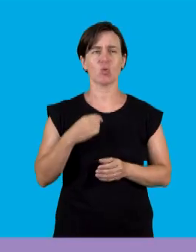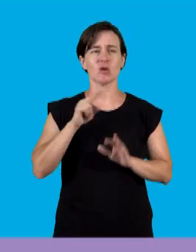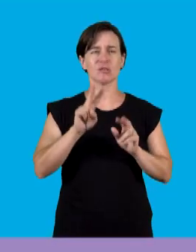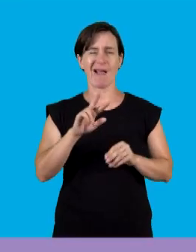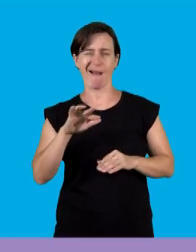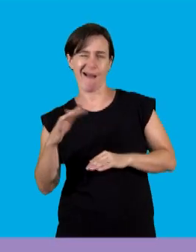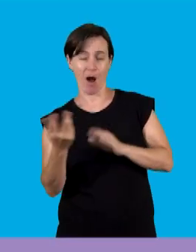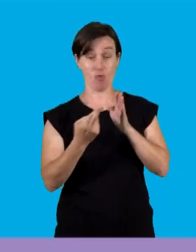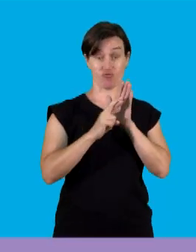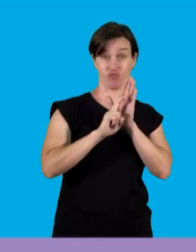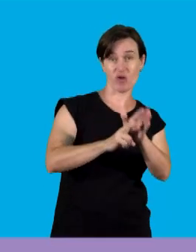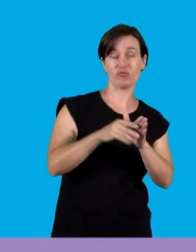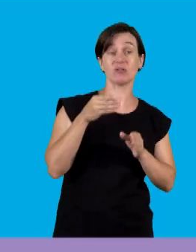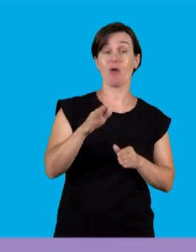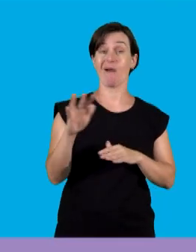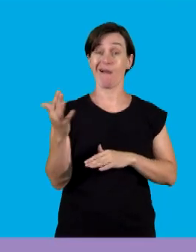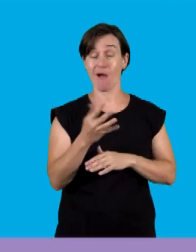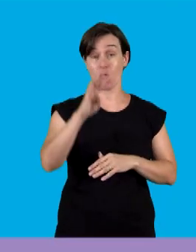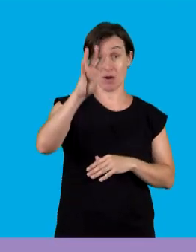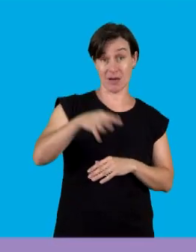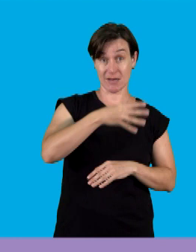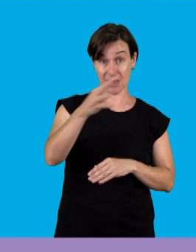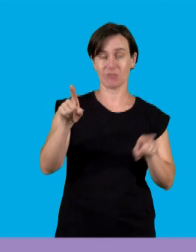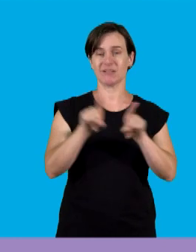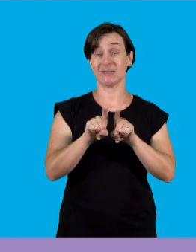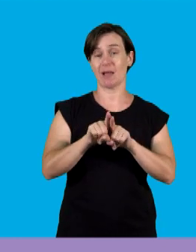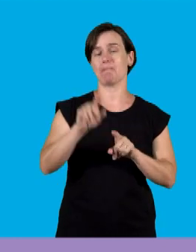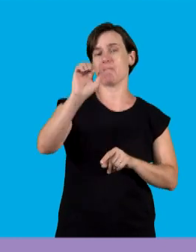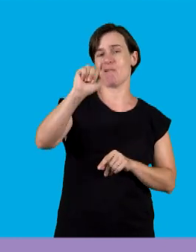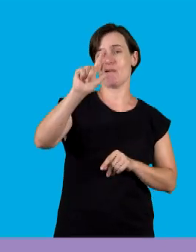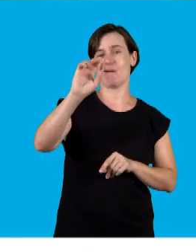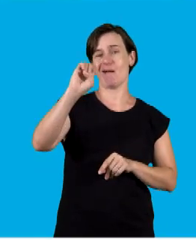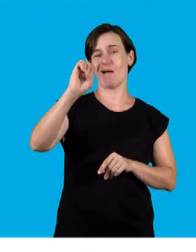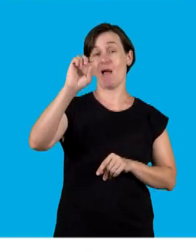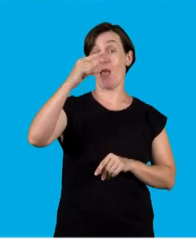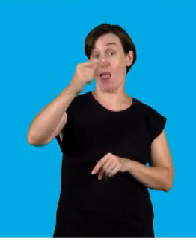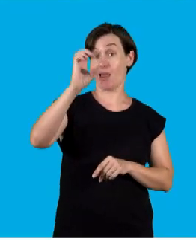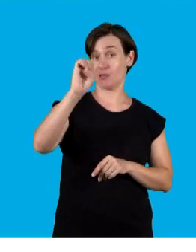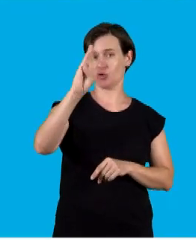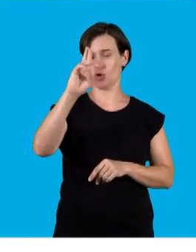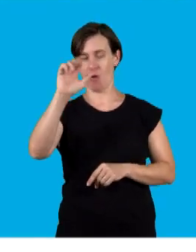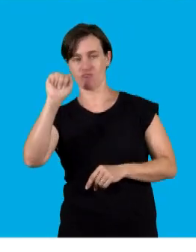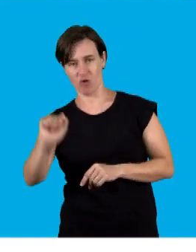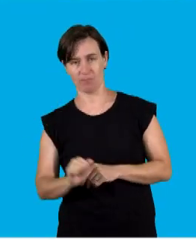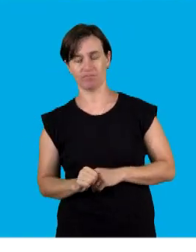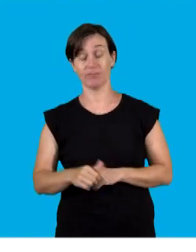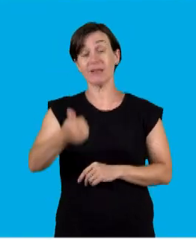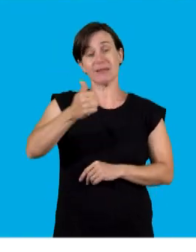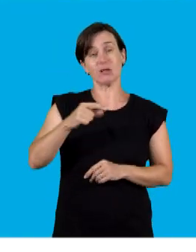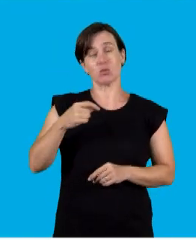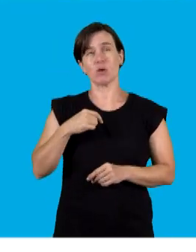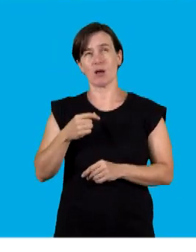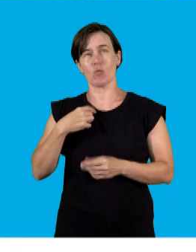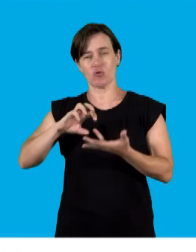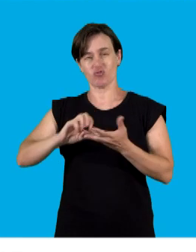of geometric patterns in tables and algebraically. Then we are going to be solving problems, where we are going to